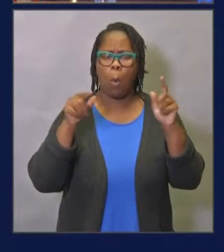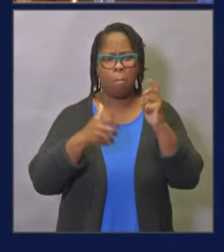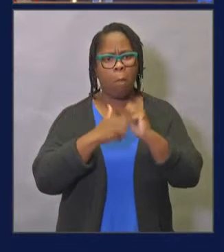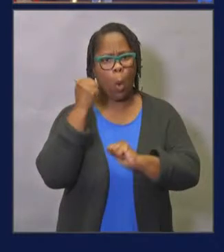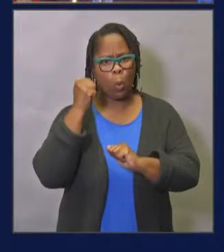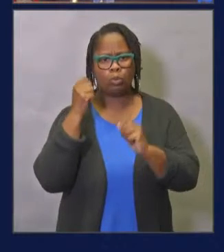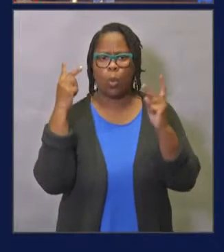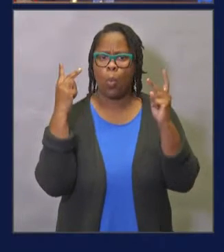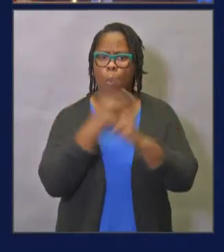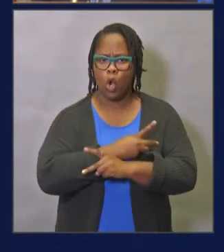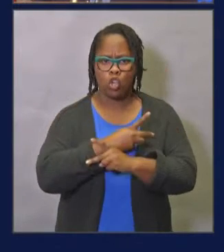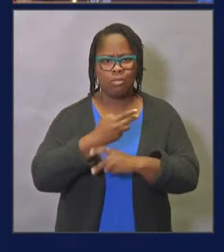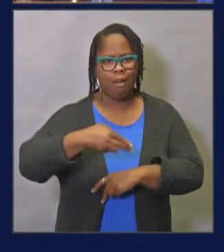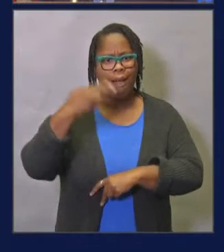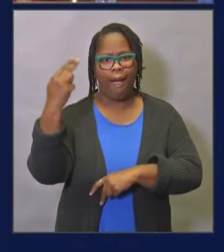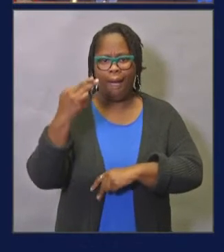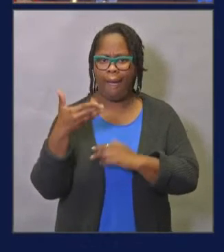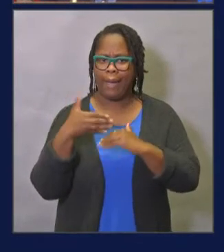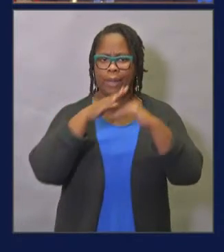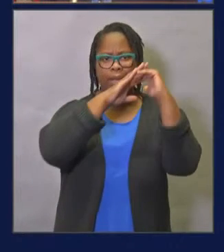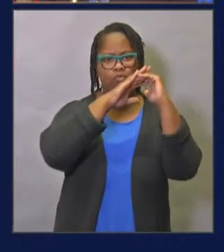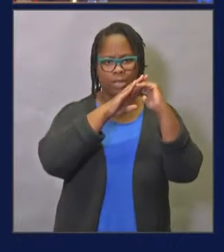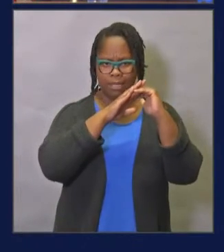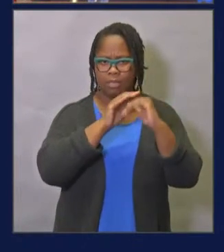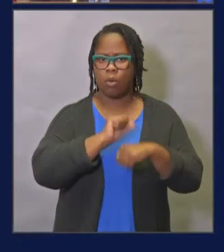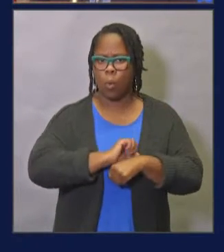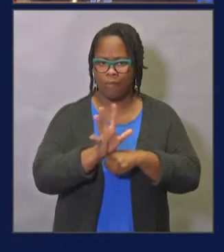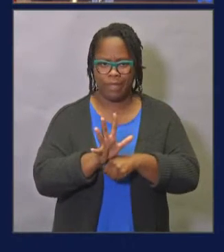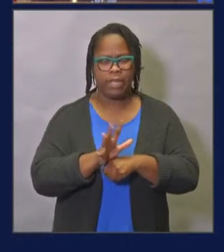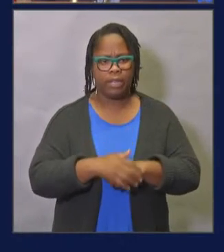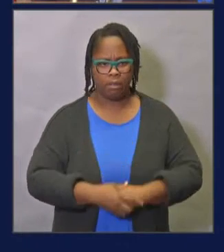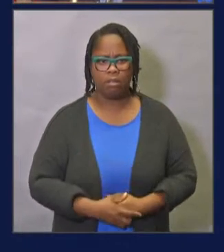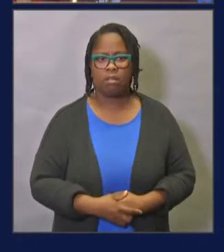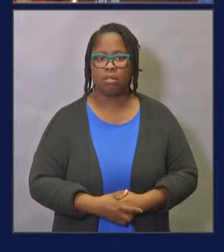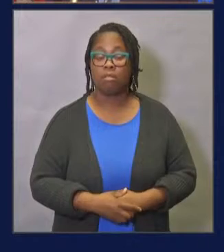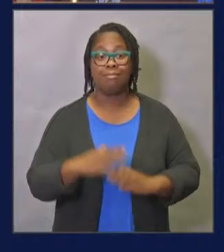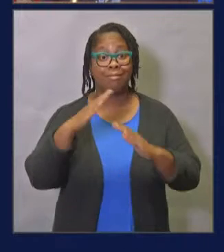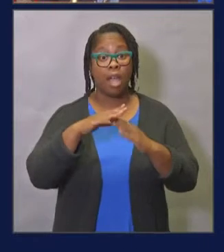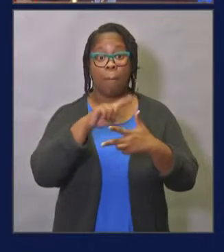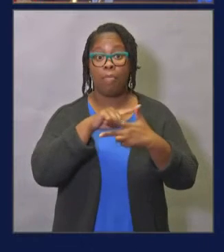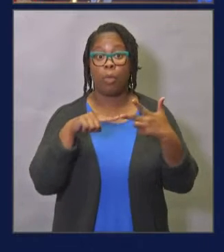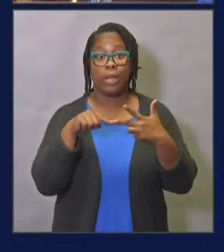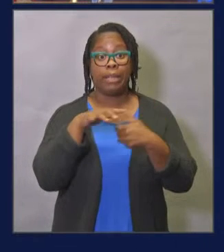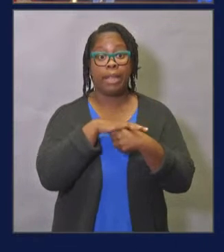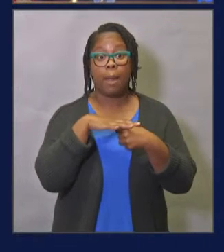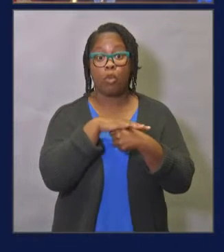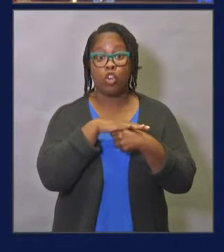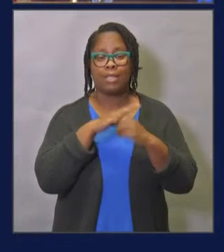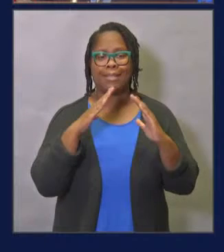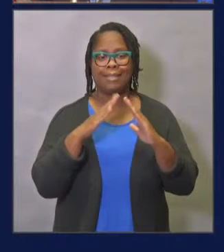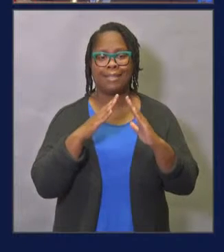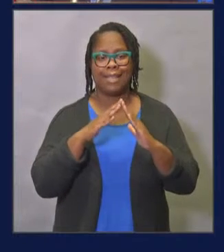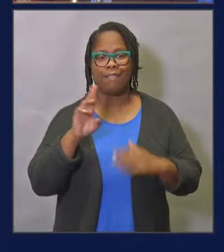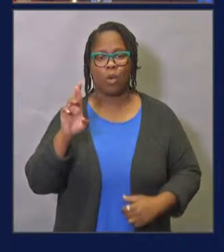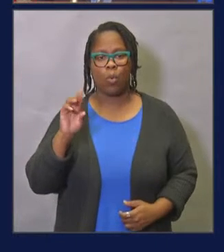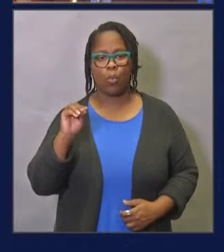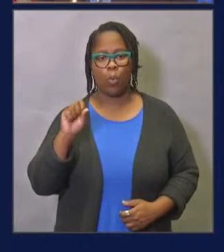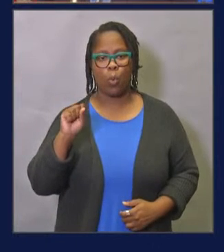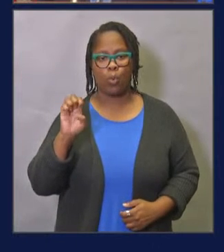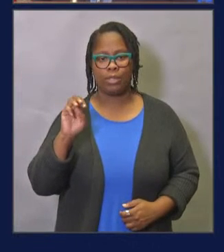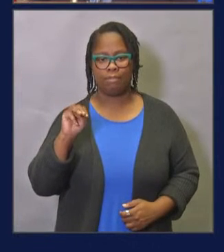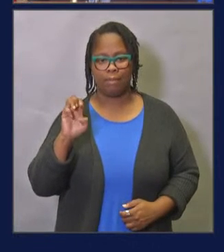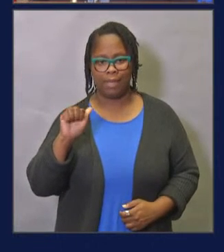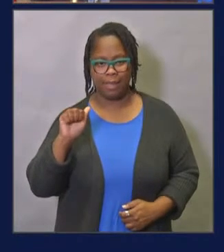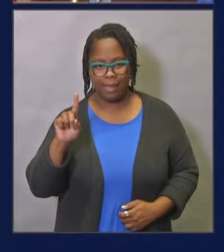have experienced the highest rate increases. The 3 top neighborhoods, the city of Rosemead,